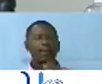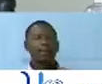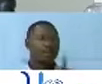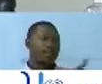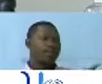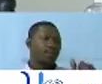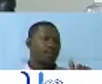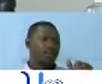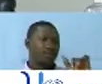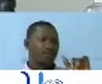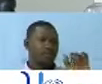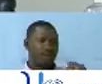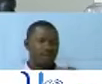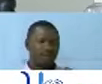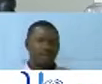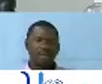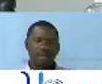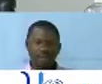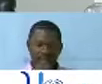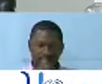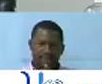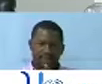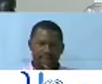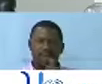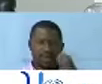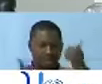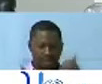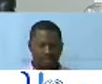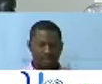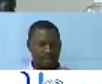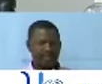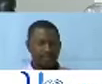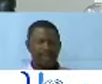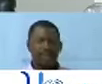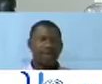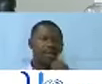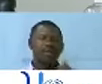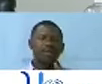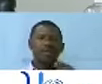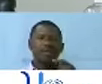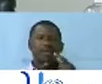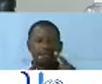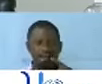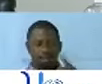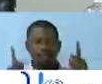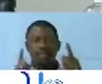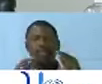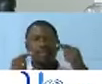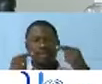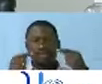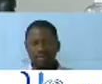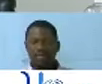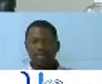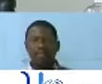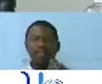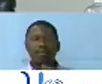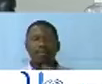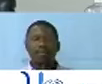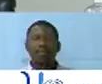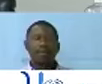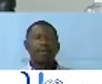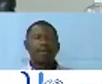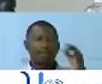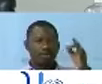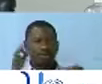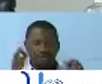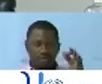légui lu aju ci jappé bin jappé lawyer Gueye. And the public statements that were being made by